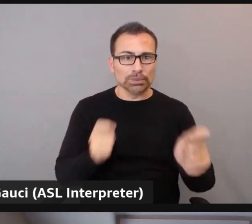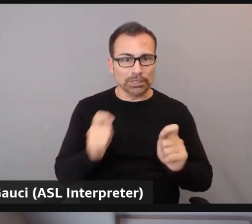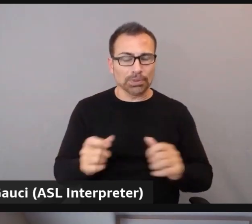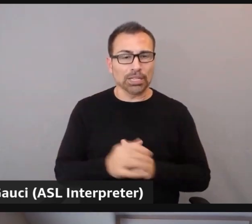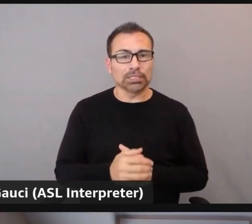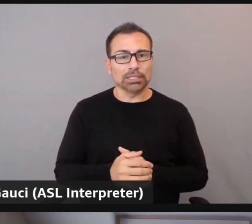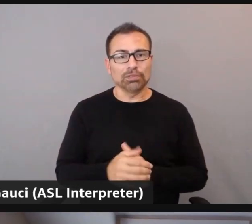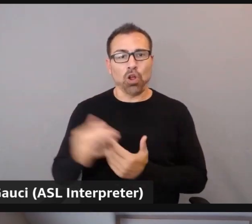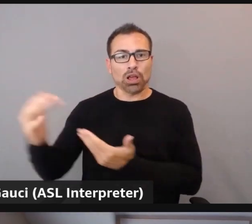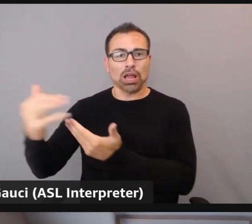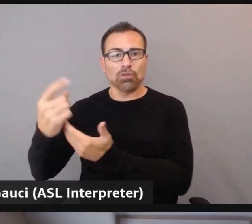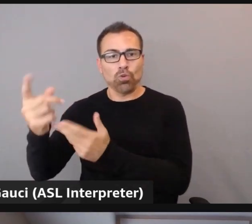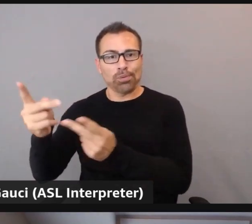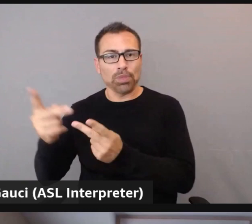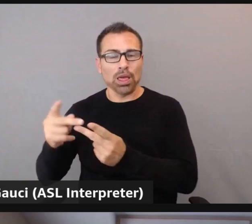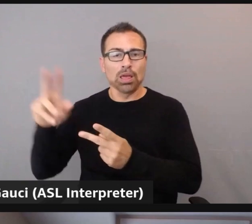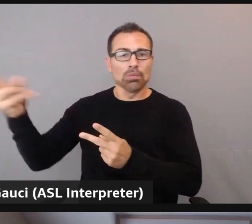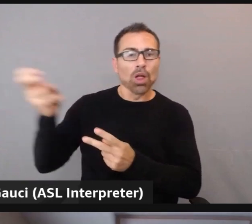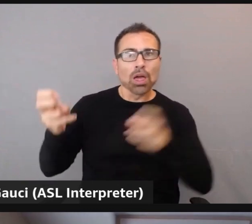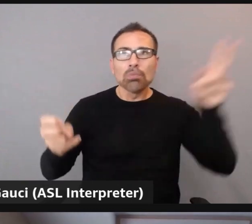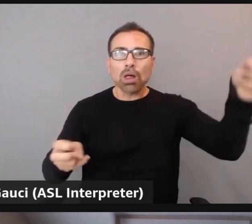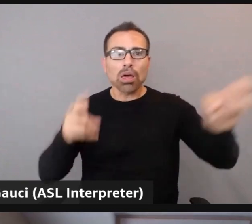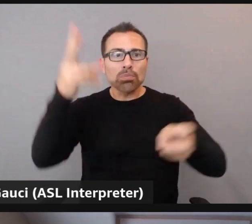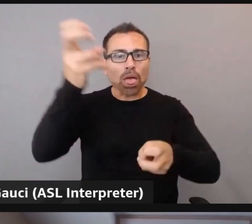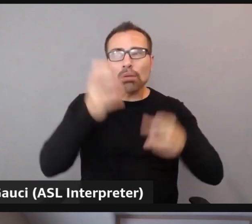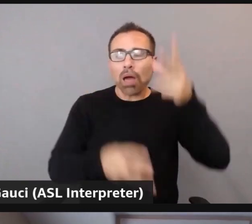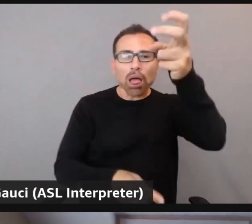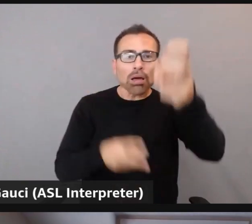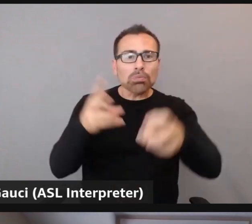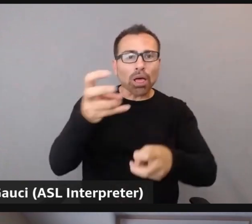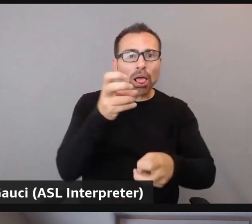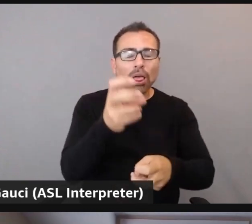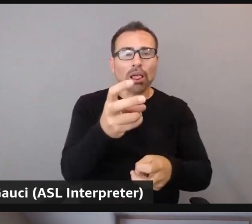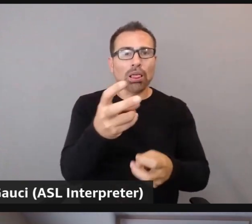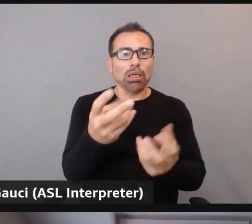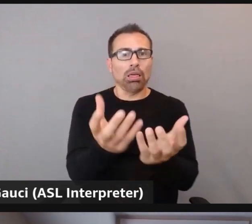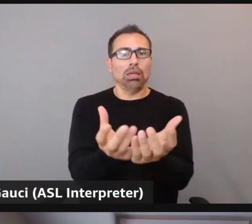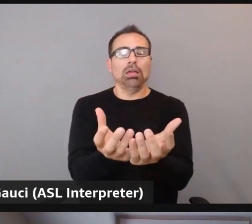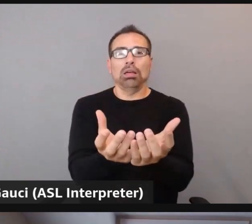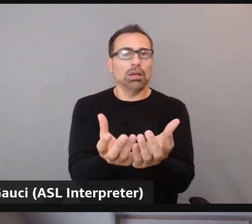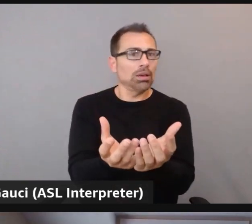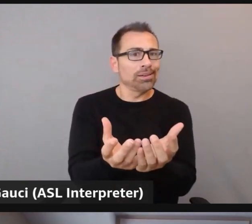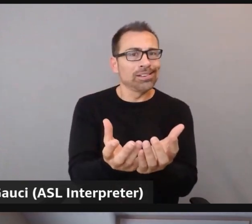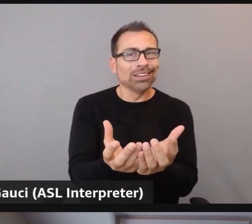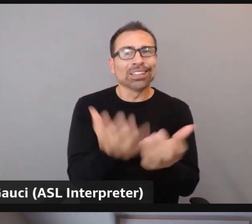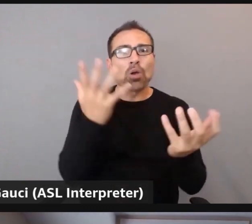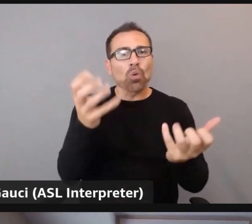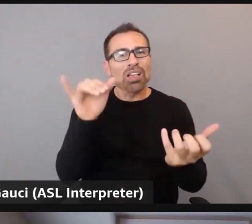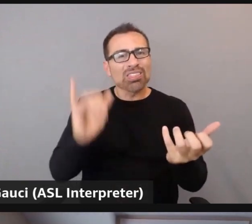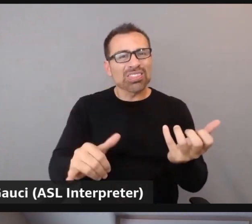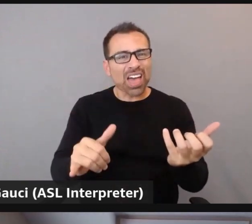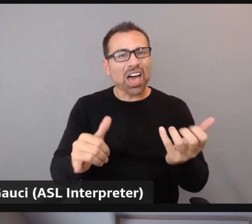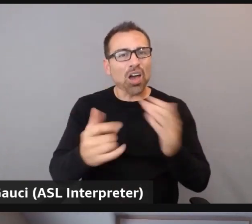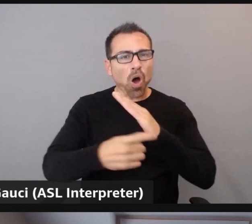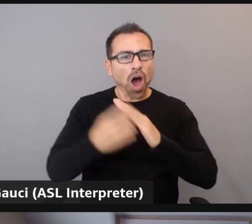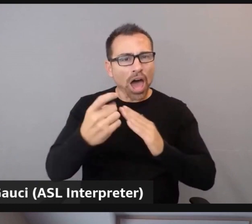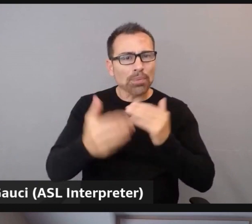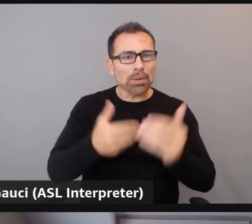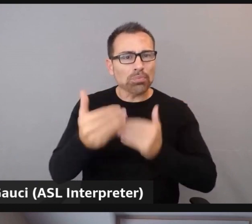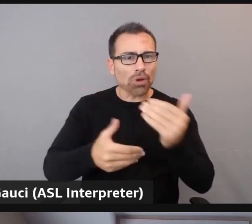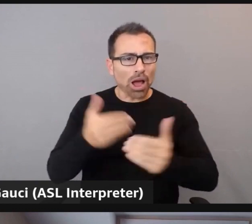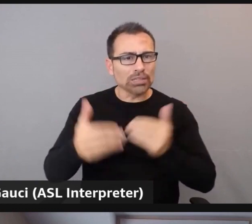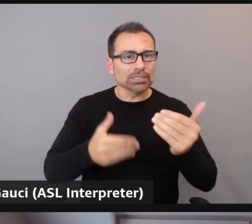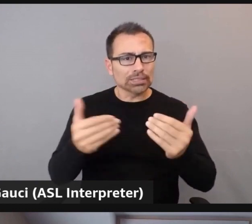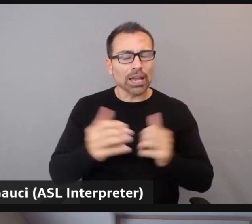putting it in another, pulling it from another, pulling it in. And so being able to automate the data intake or that processing, being able